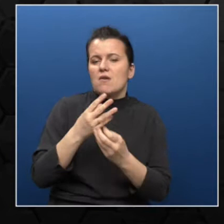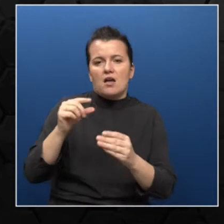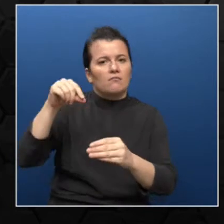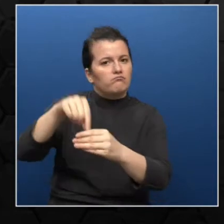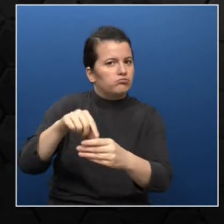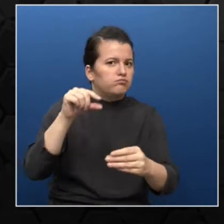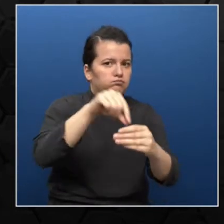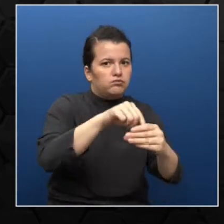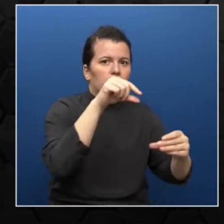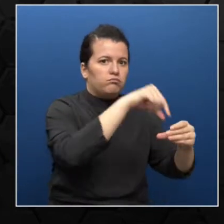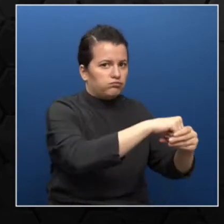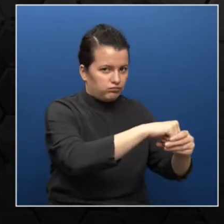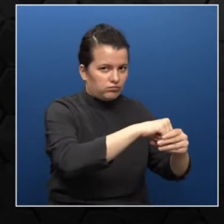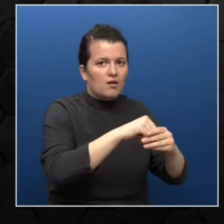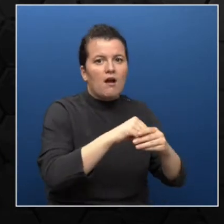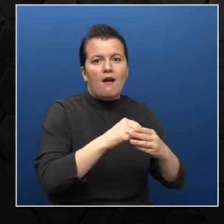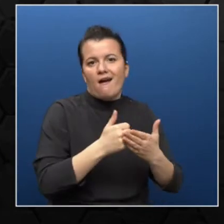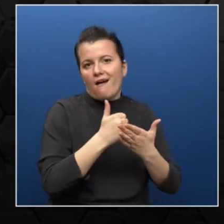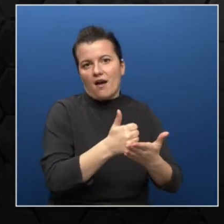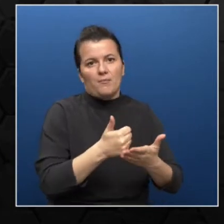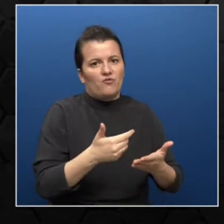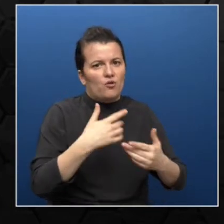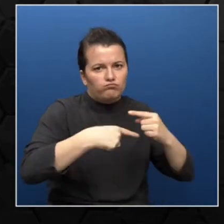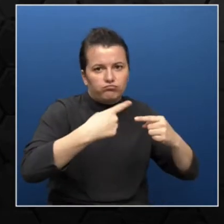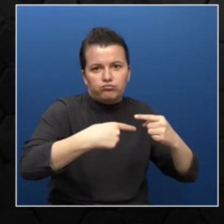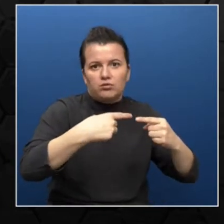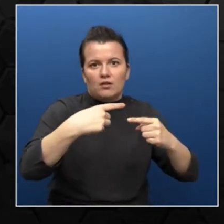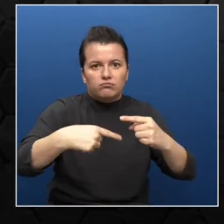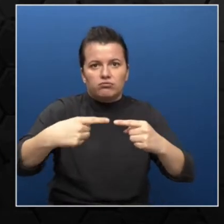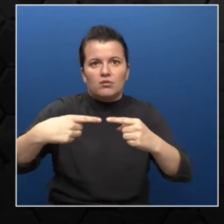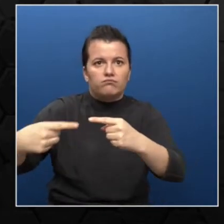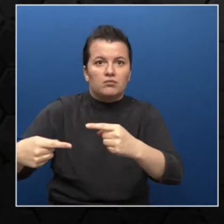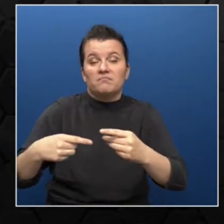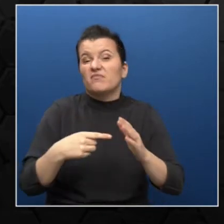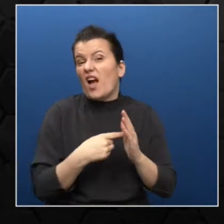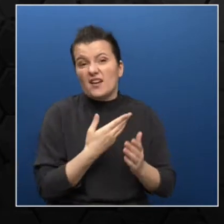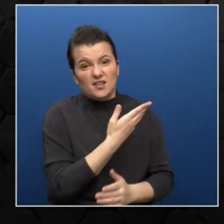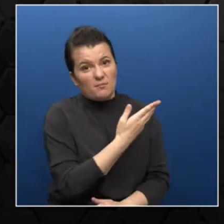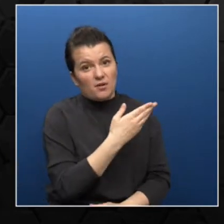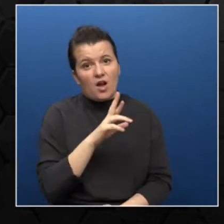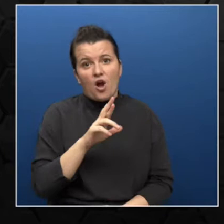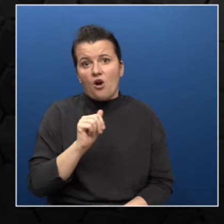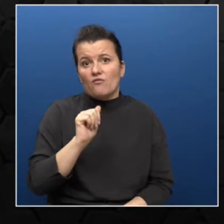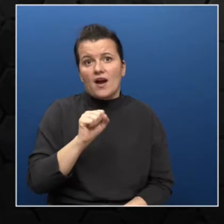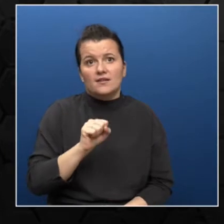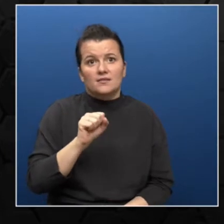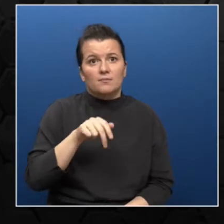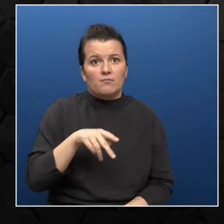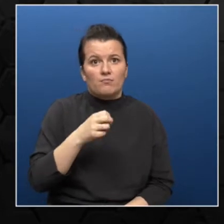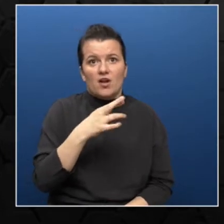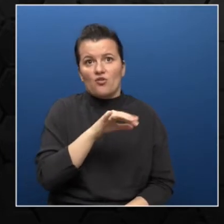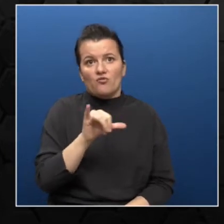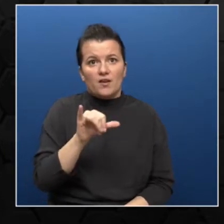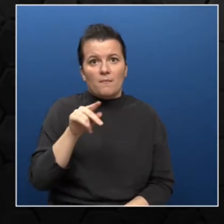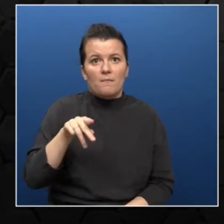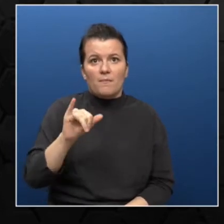actually having host operating systems also, for example, Raspberry Pi, Arduino, and others, to name a